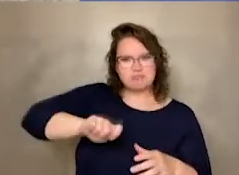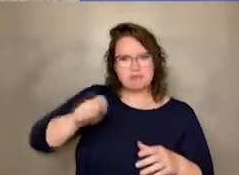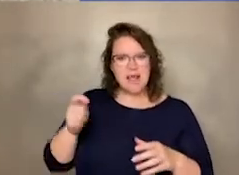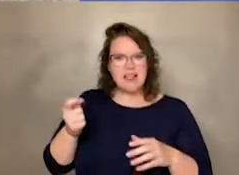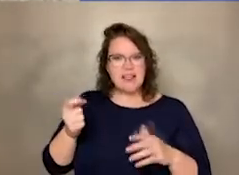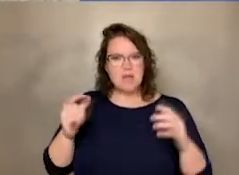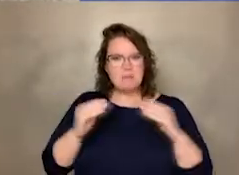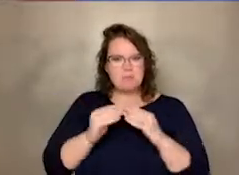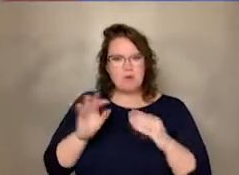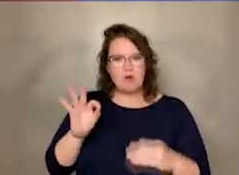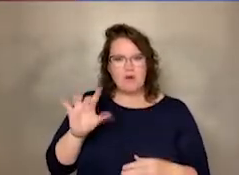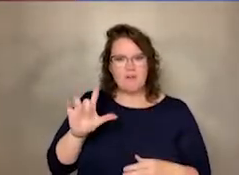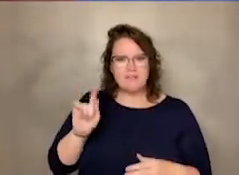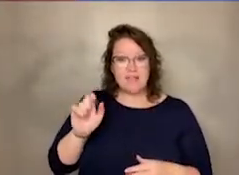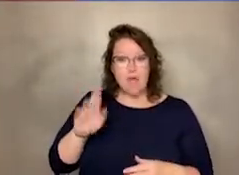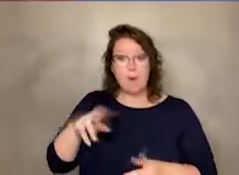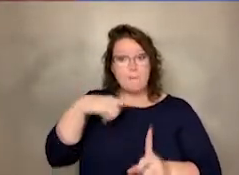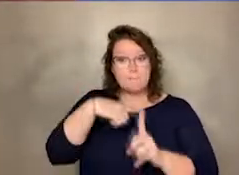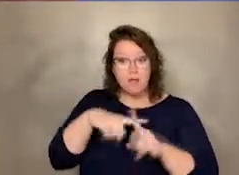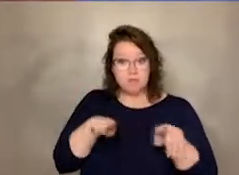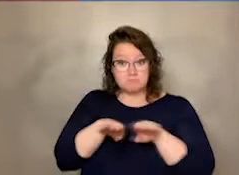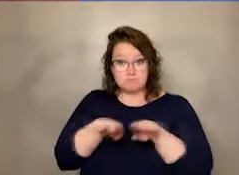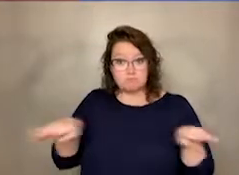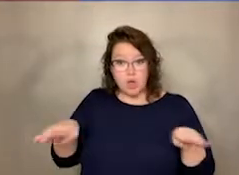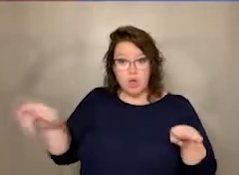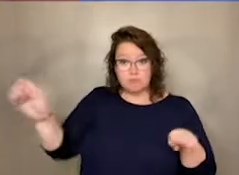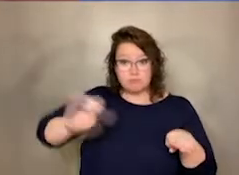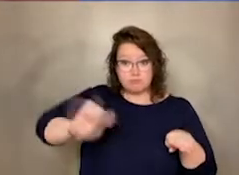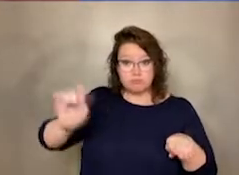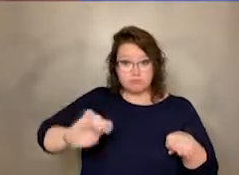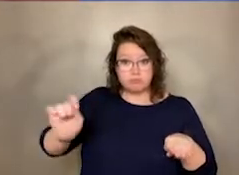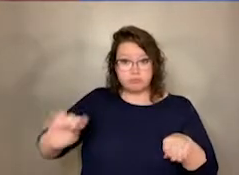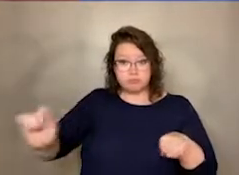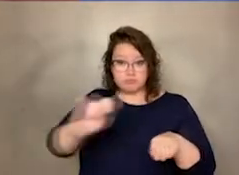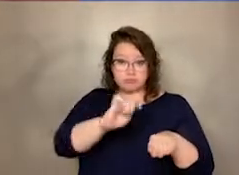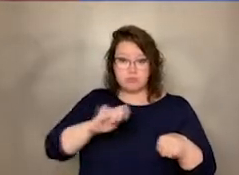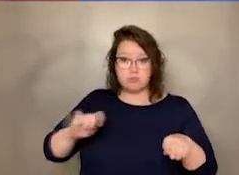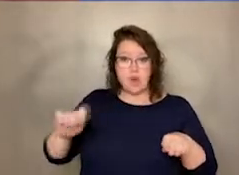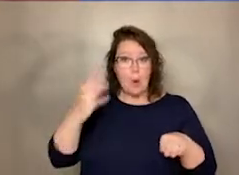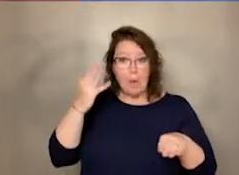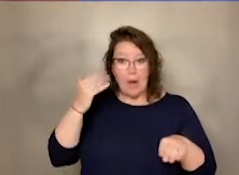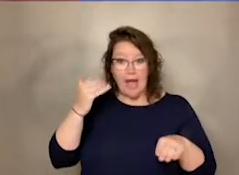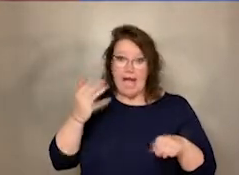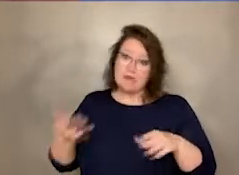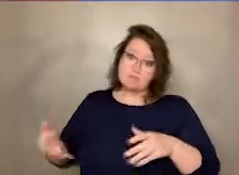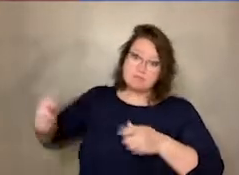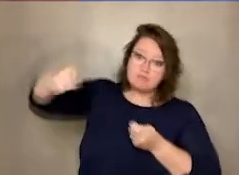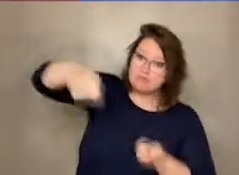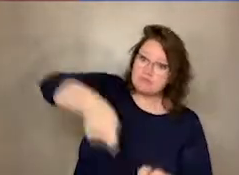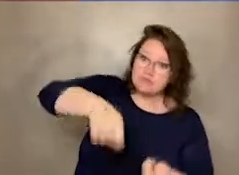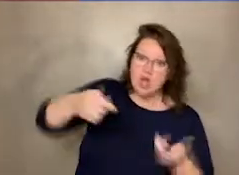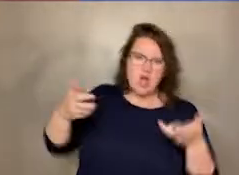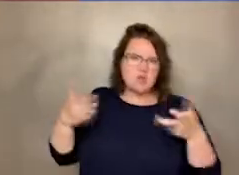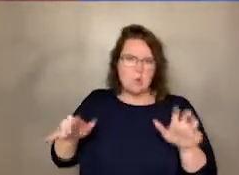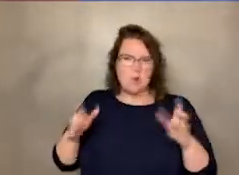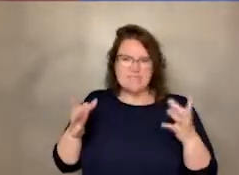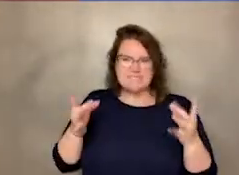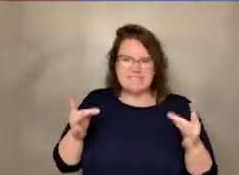can put some flour on the counter too, because in a minute we're going to turn it out on the counter to make sure that it's no longer